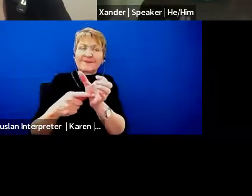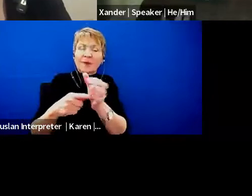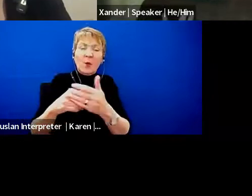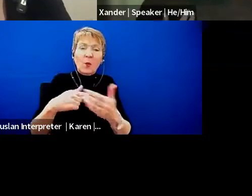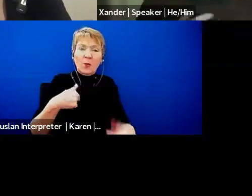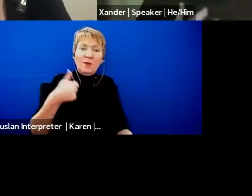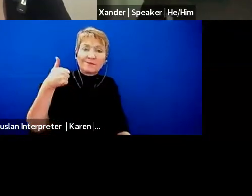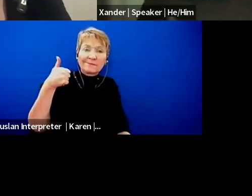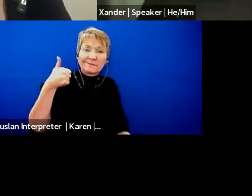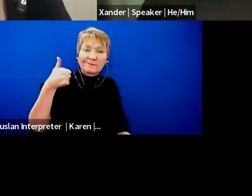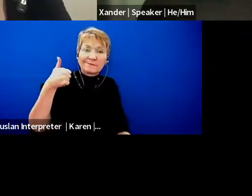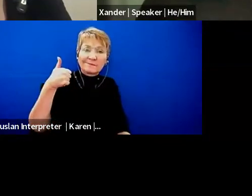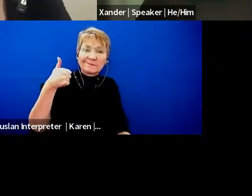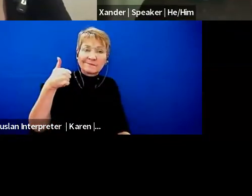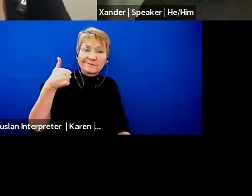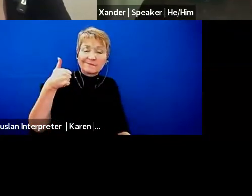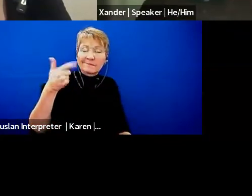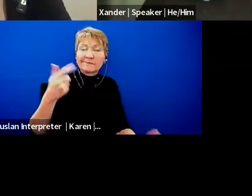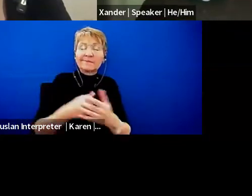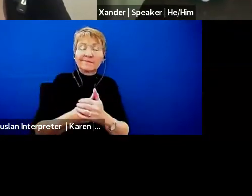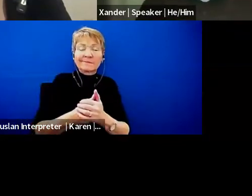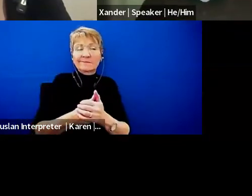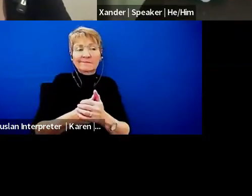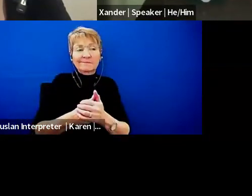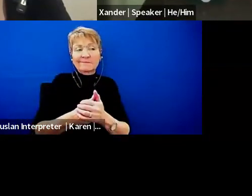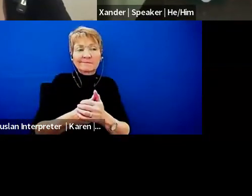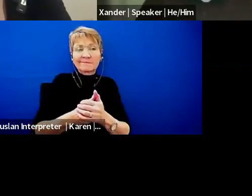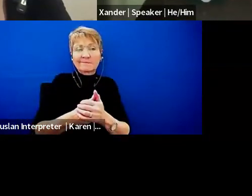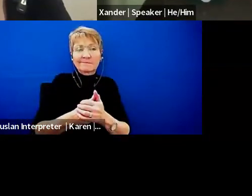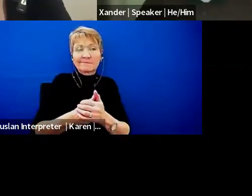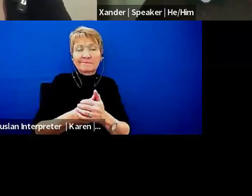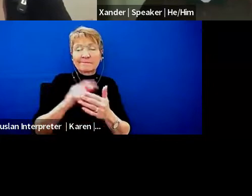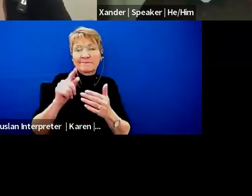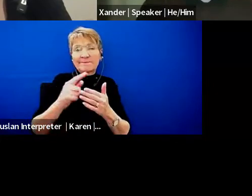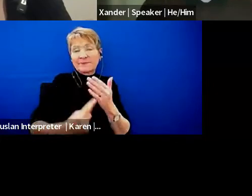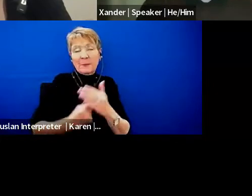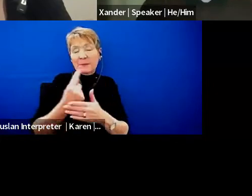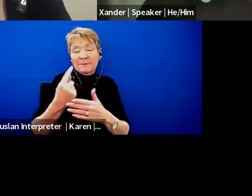something. Because it's only come up recently, I don't have